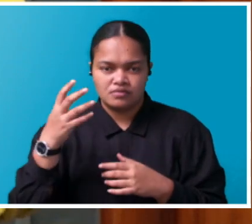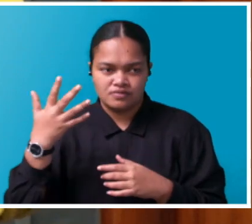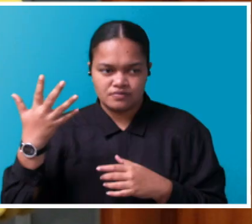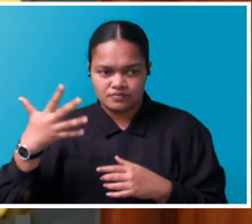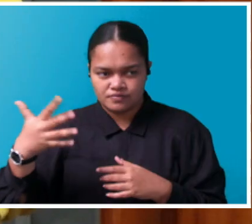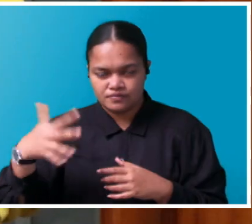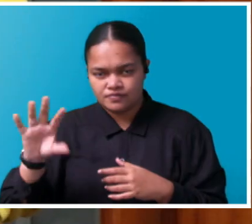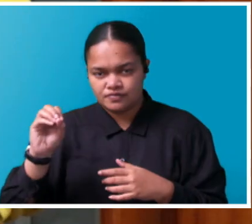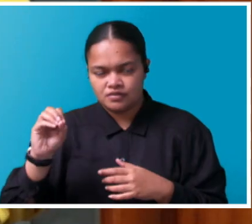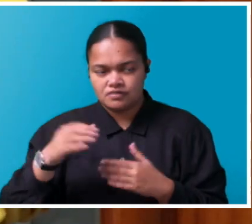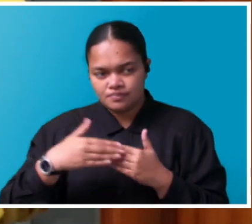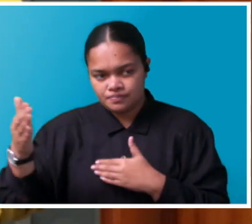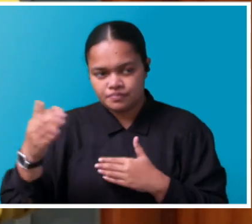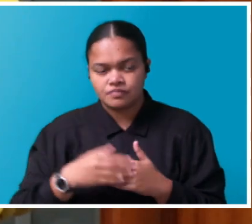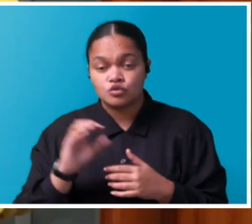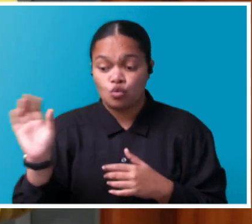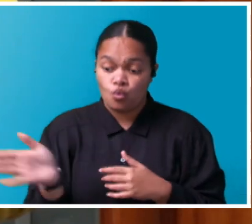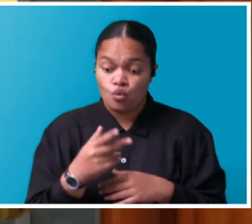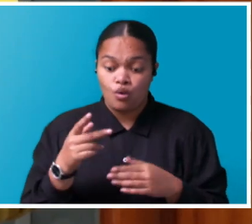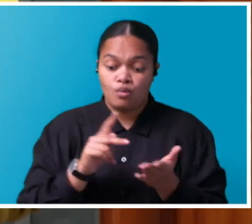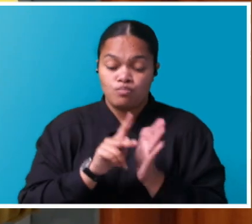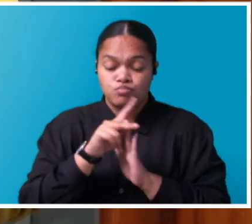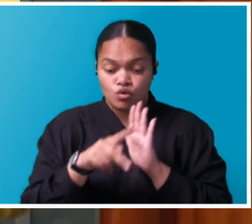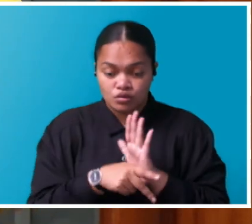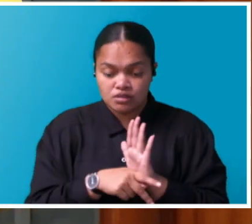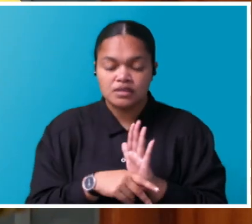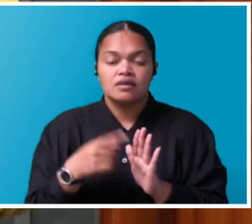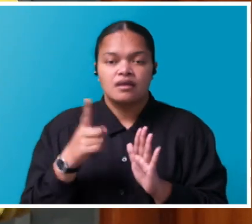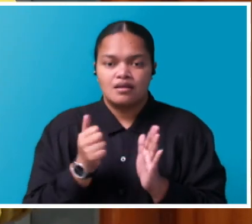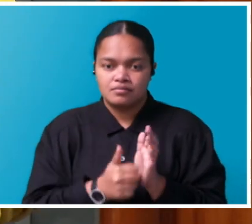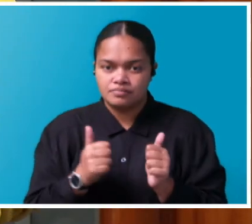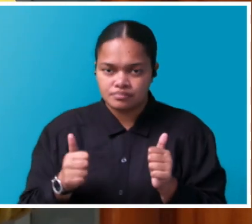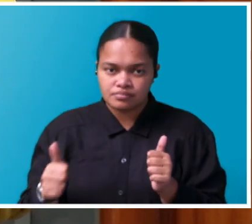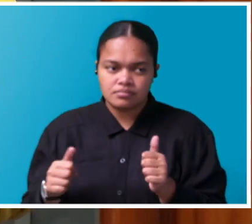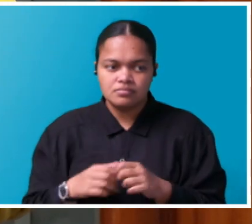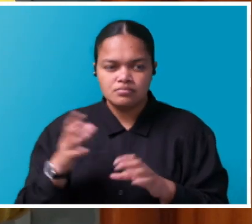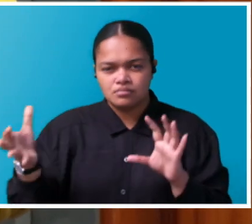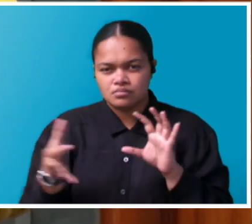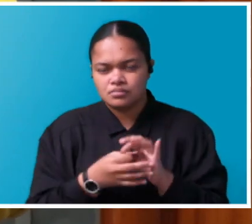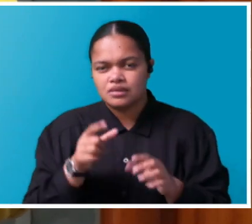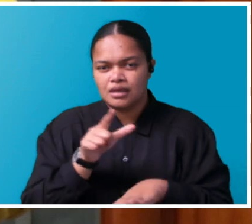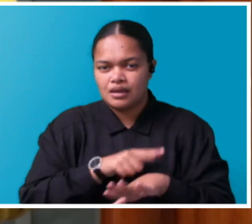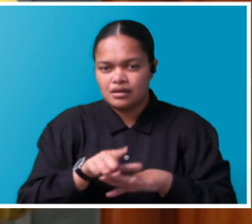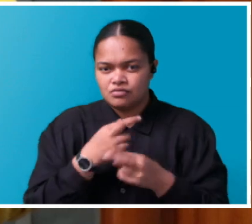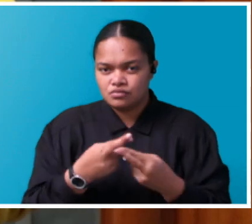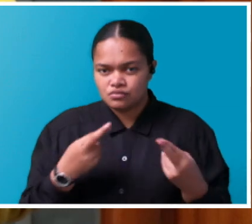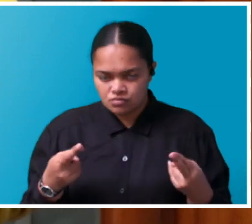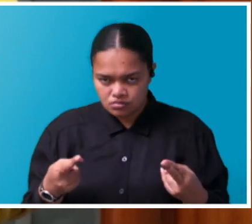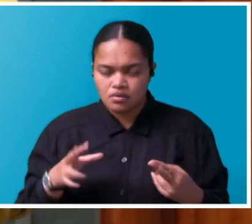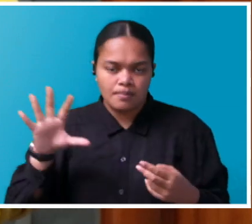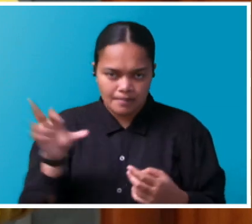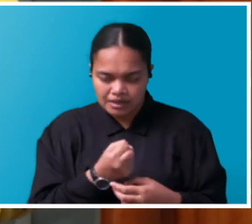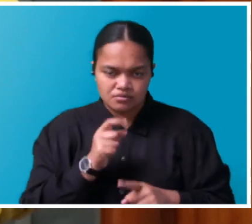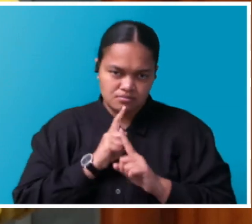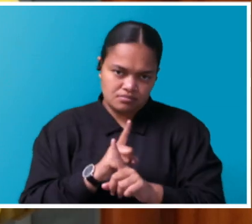at sectorial level, all policy and legal frameworks and arrangements governing forest and land resources are adhered and followed, and